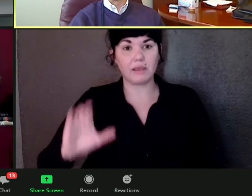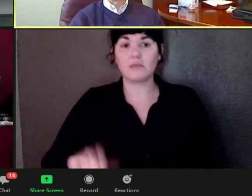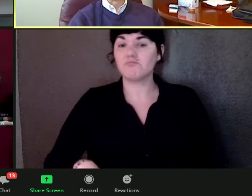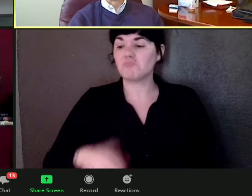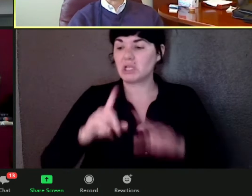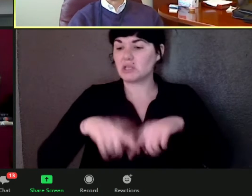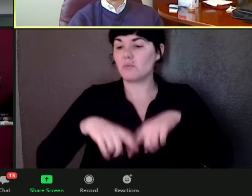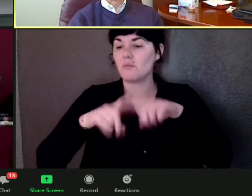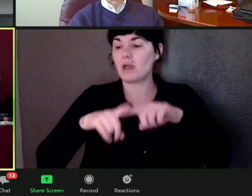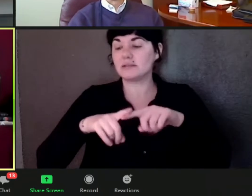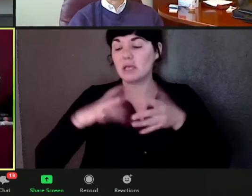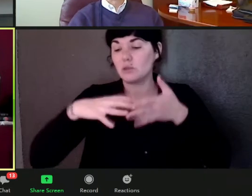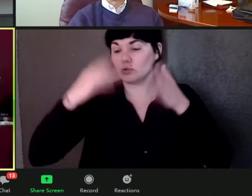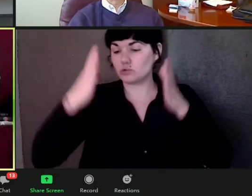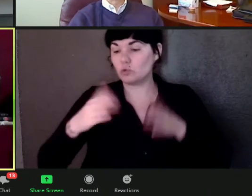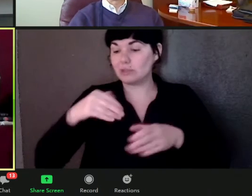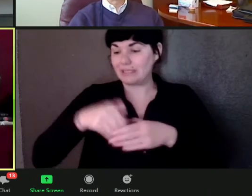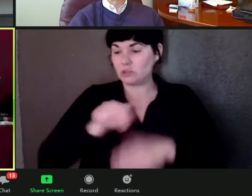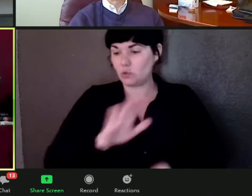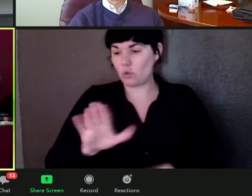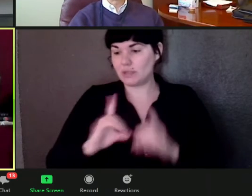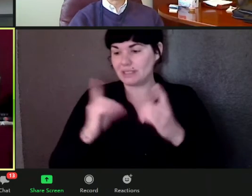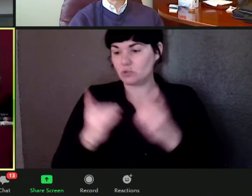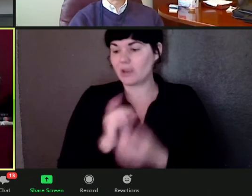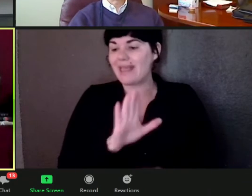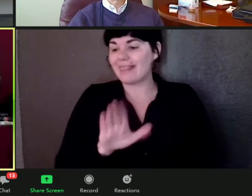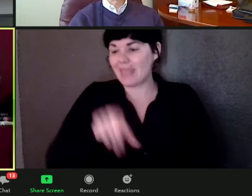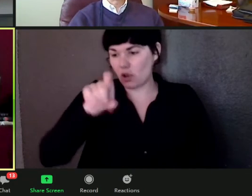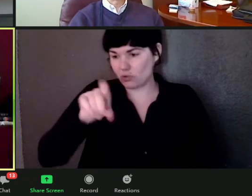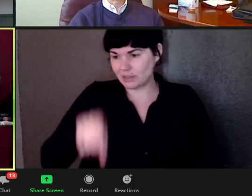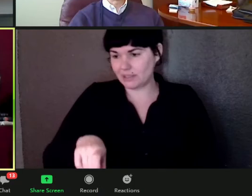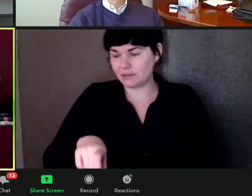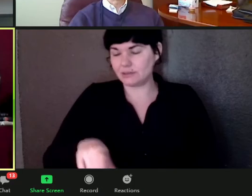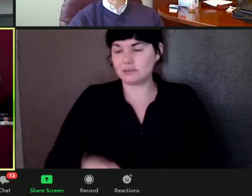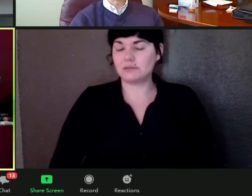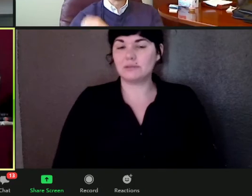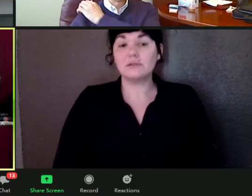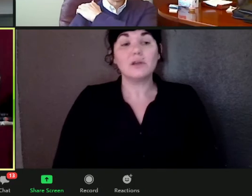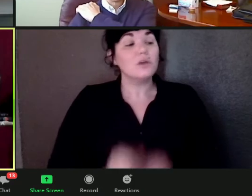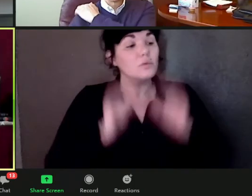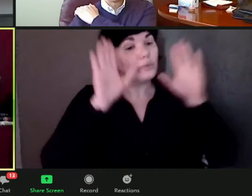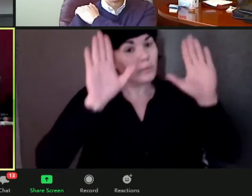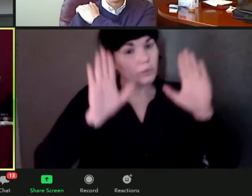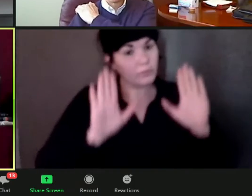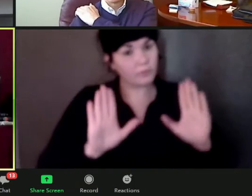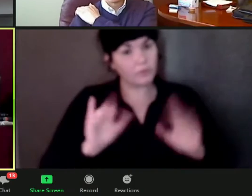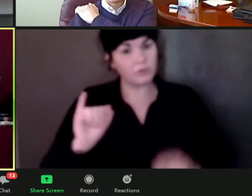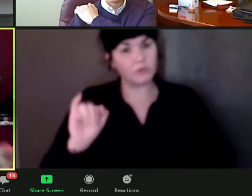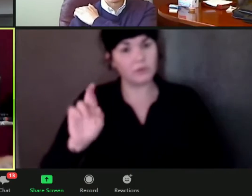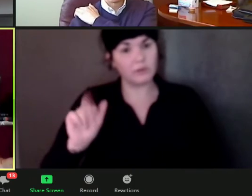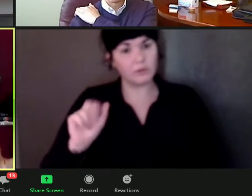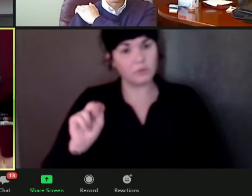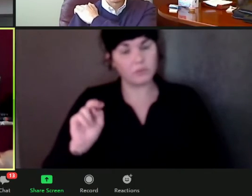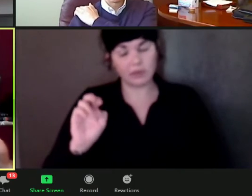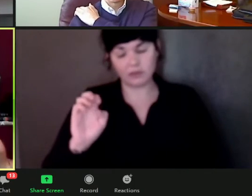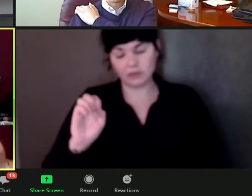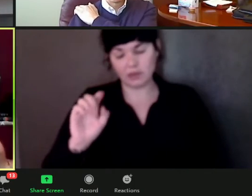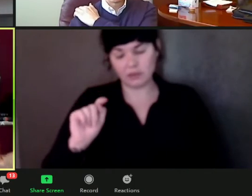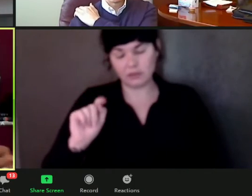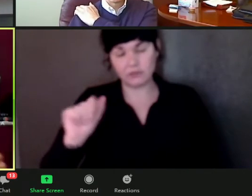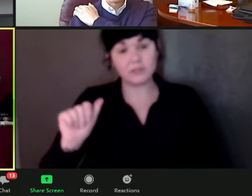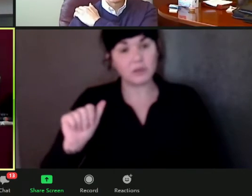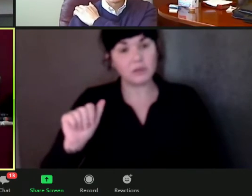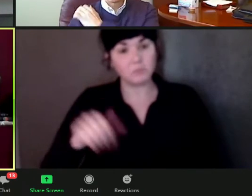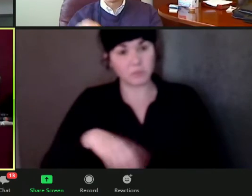have. Great. And so Ironetta is going to provide us with these details. Ironetta also, if I could, families, I want to invite